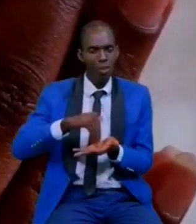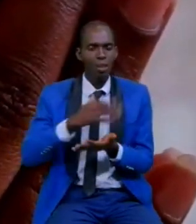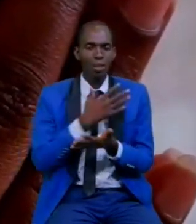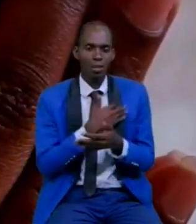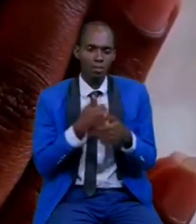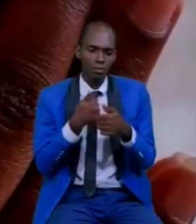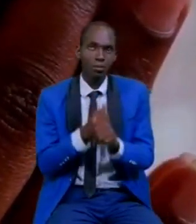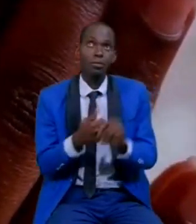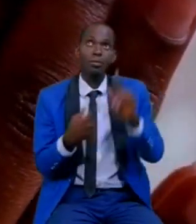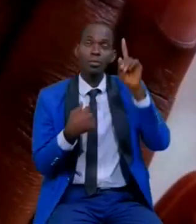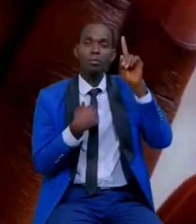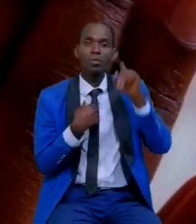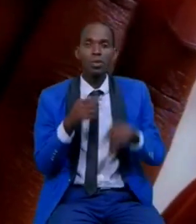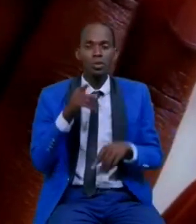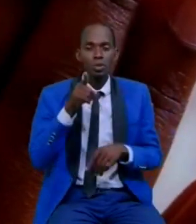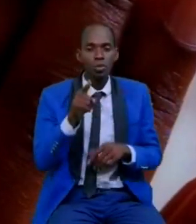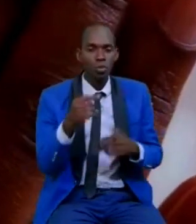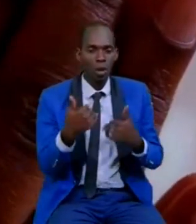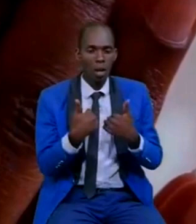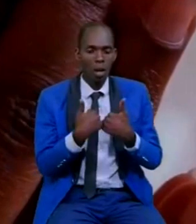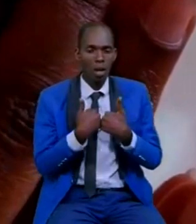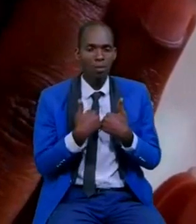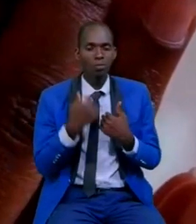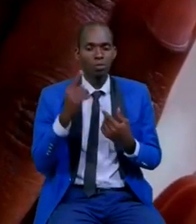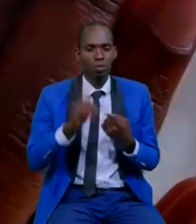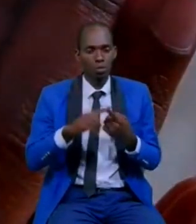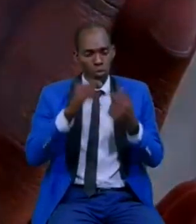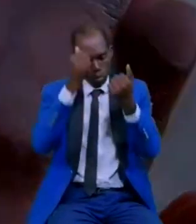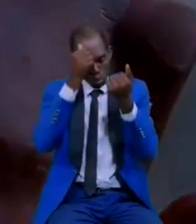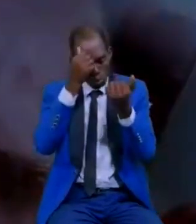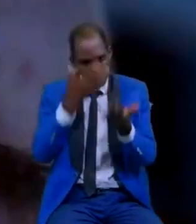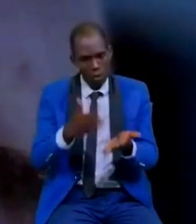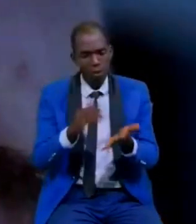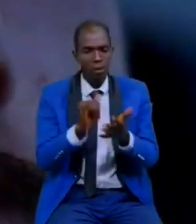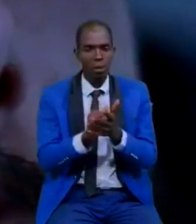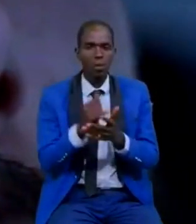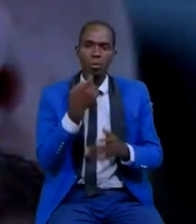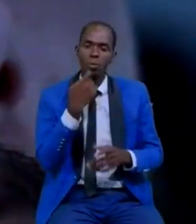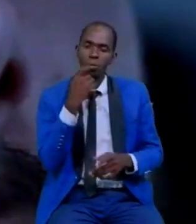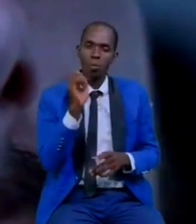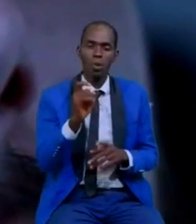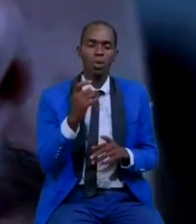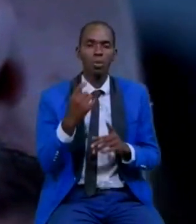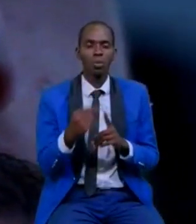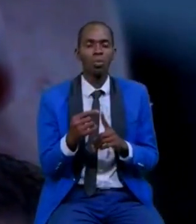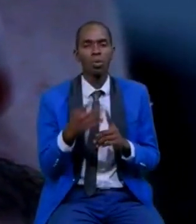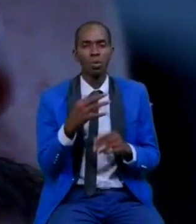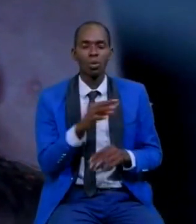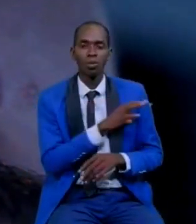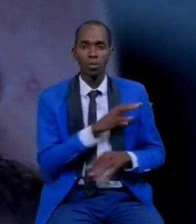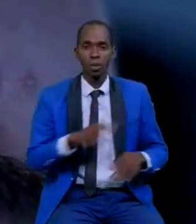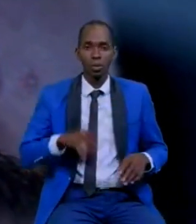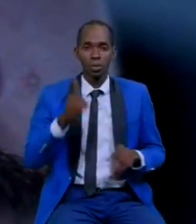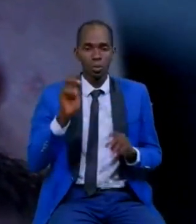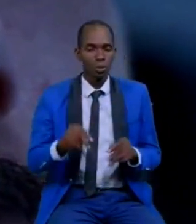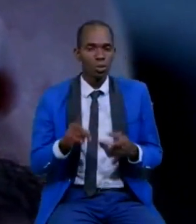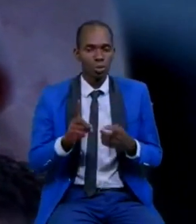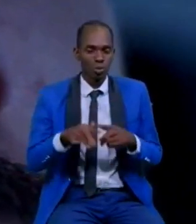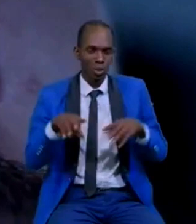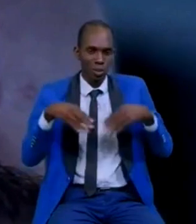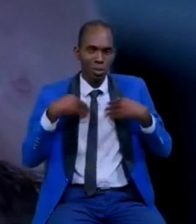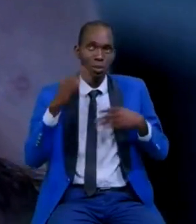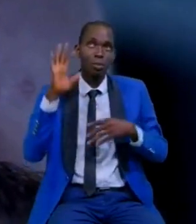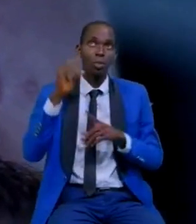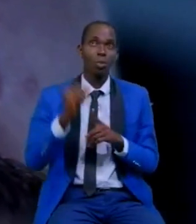You have to listen to that message again from Christ, and you need to hear from Christ again as he